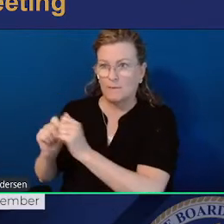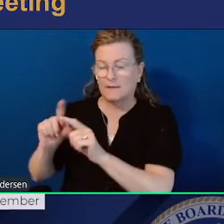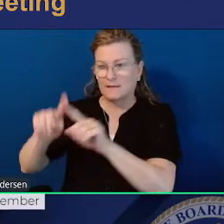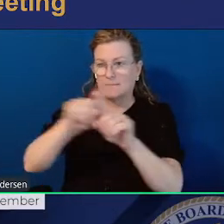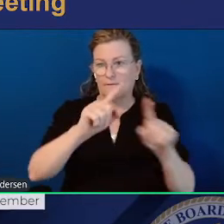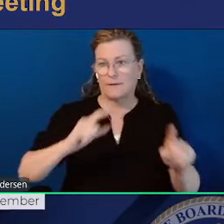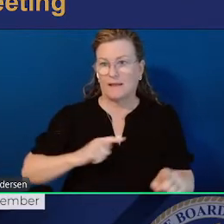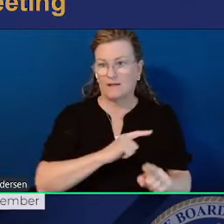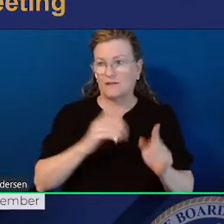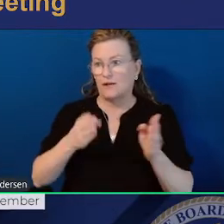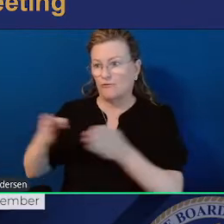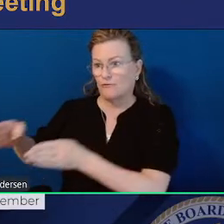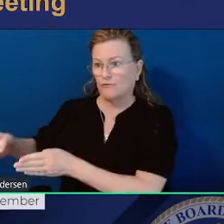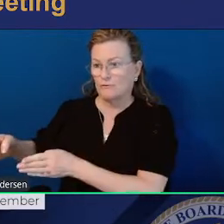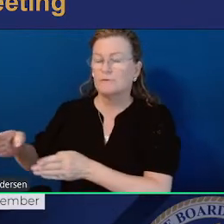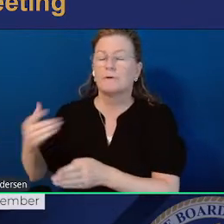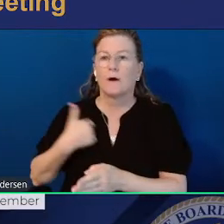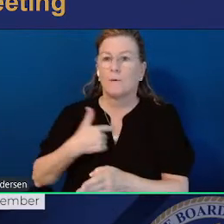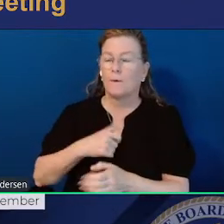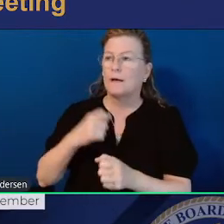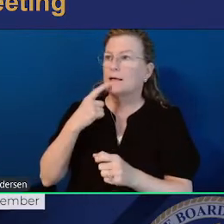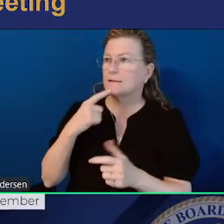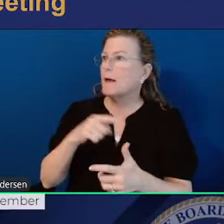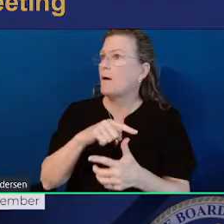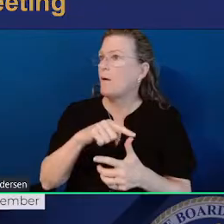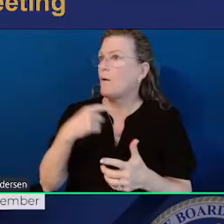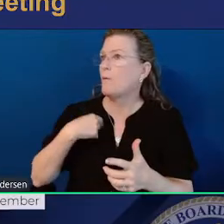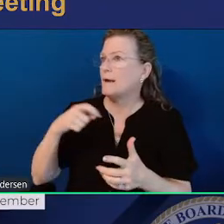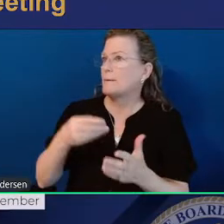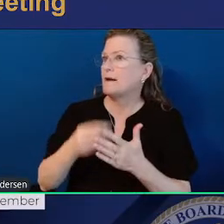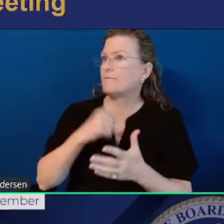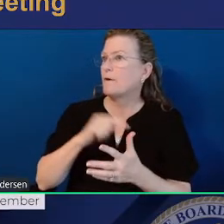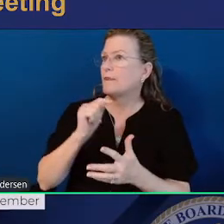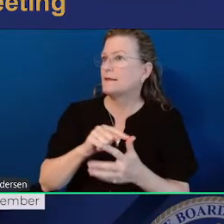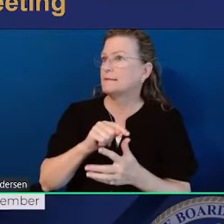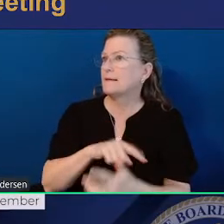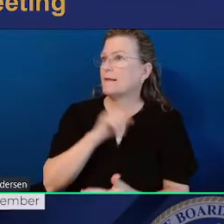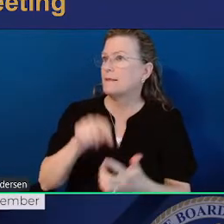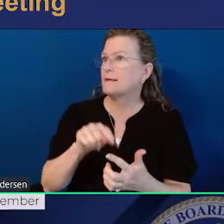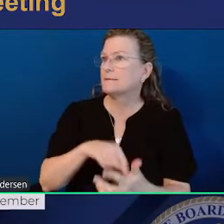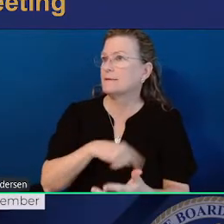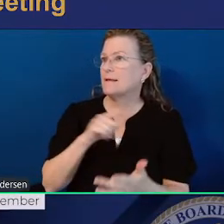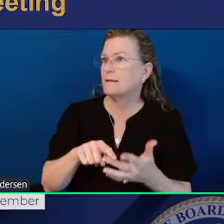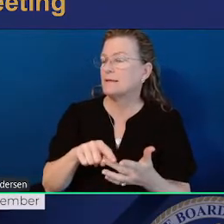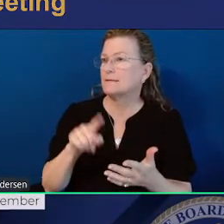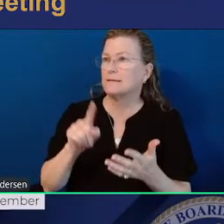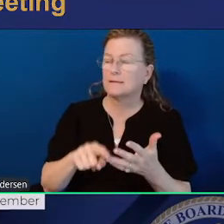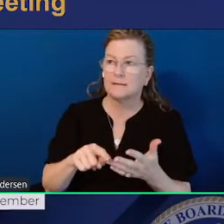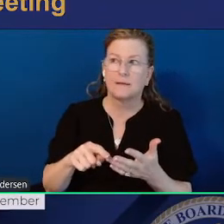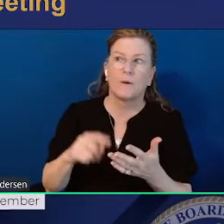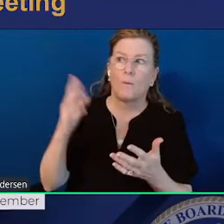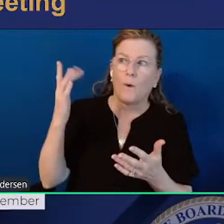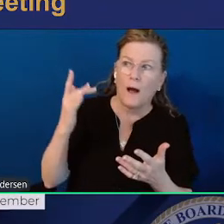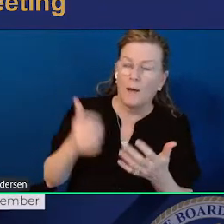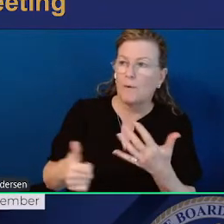with assurance that we know what the money is needed for, where it's going, why it's a priority.